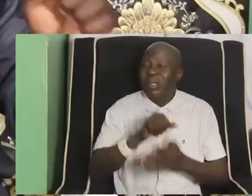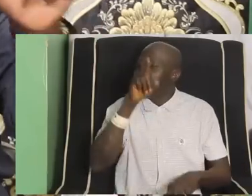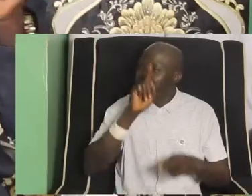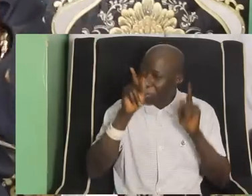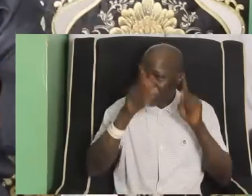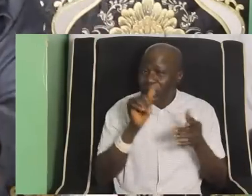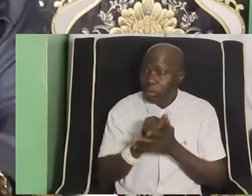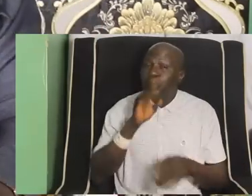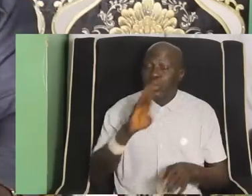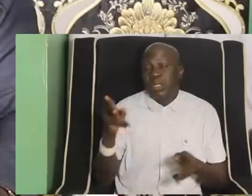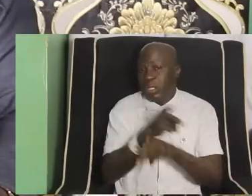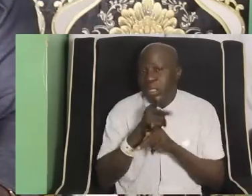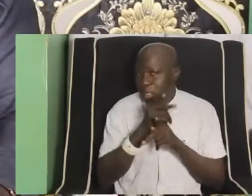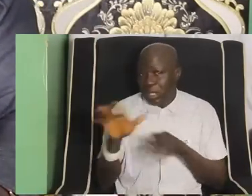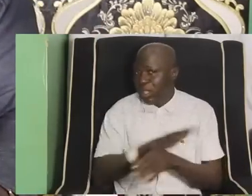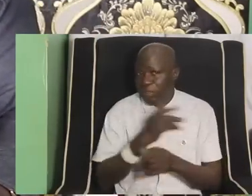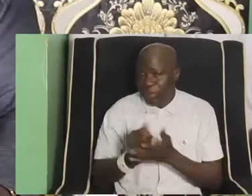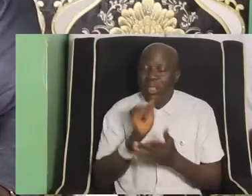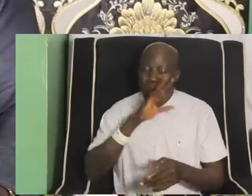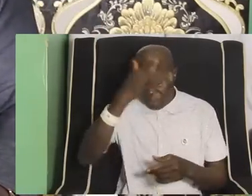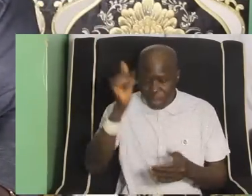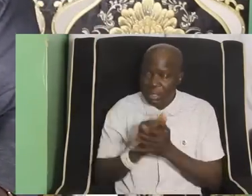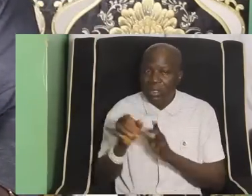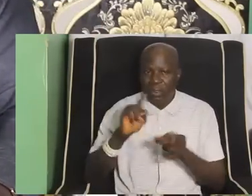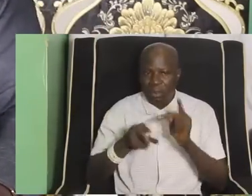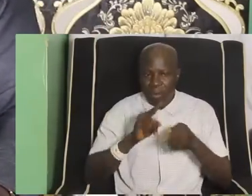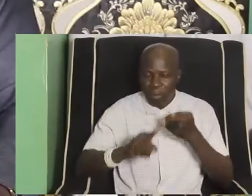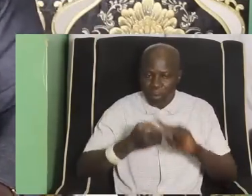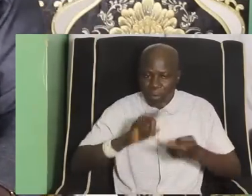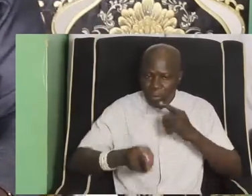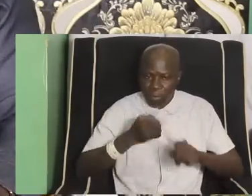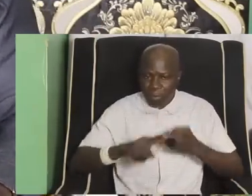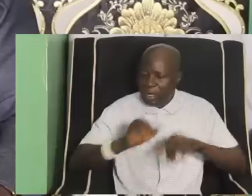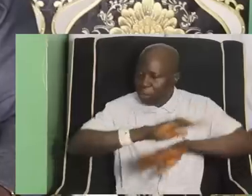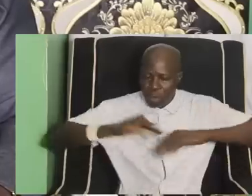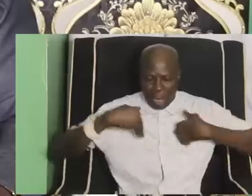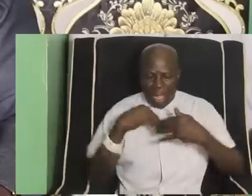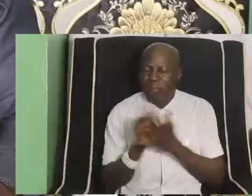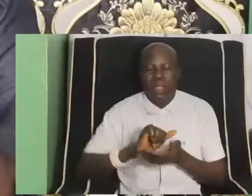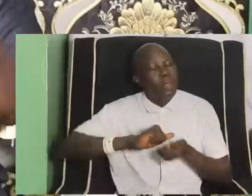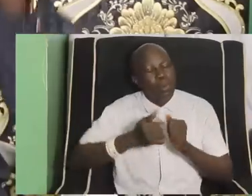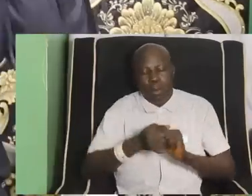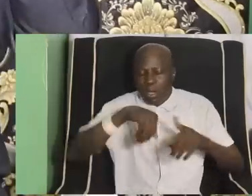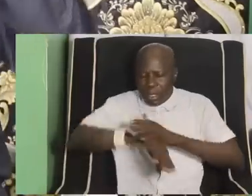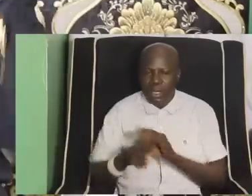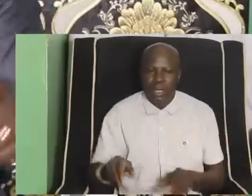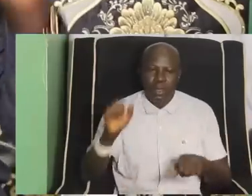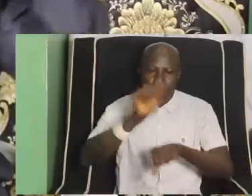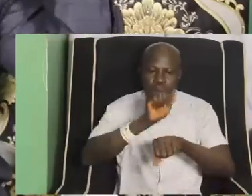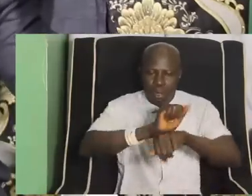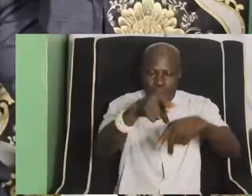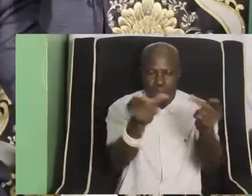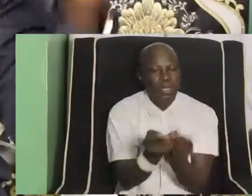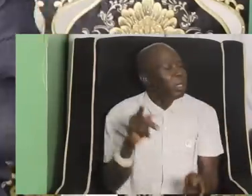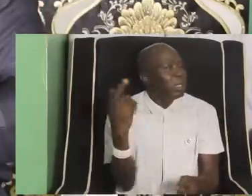Ni won igba to ba je pe ore re. As much as his friend. Ko mo lo ri wahala ni company yen. So that we not have problem in that company. E ka to le